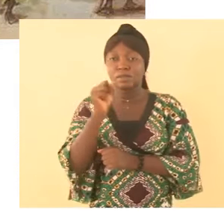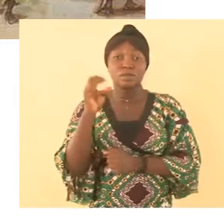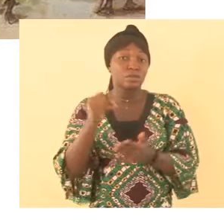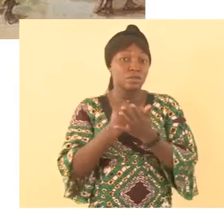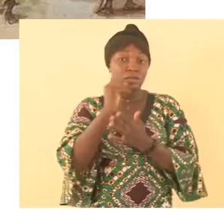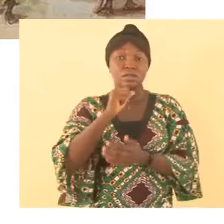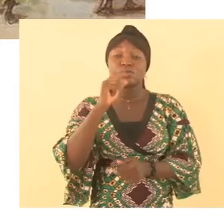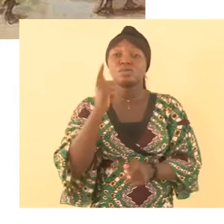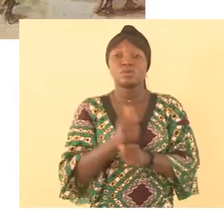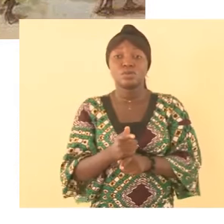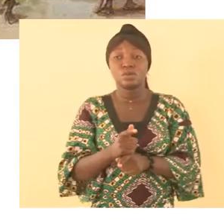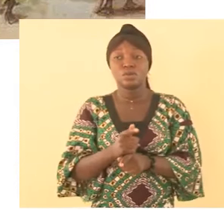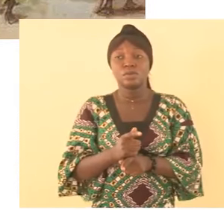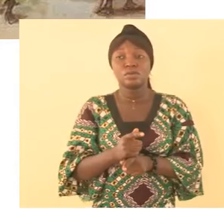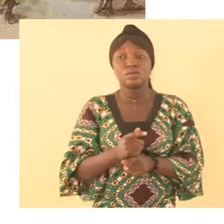patience. So